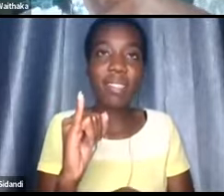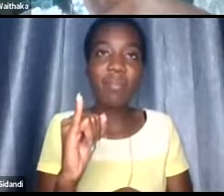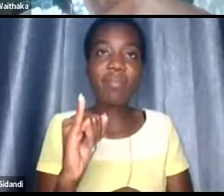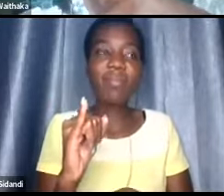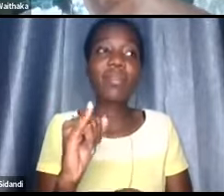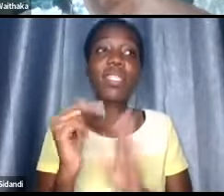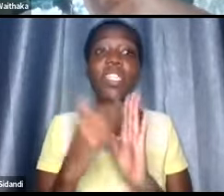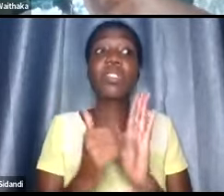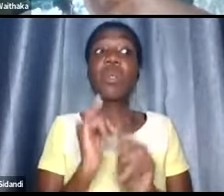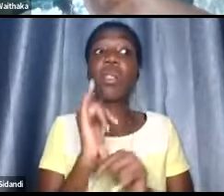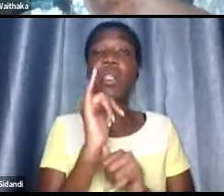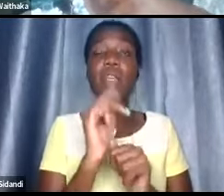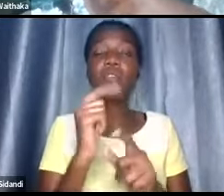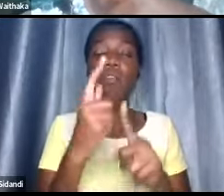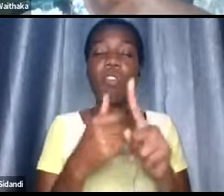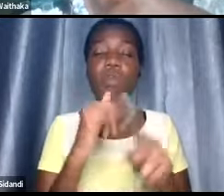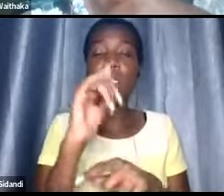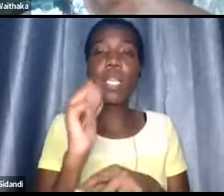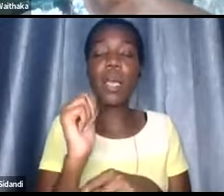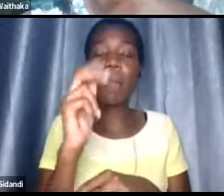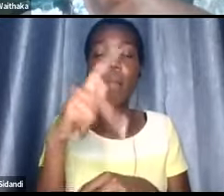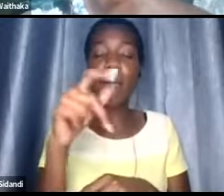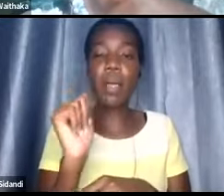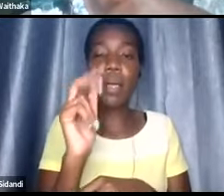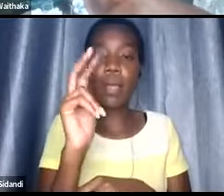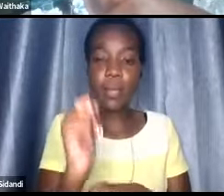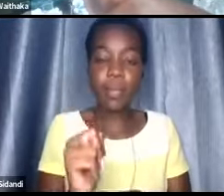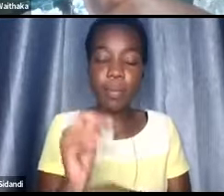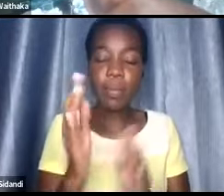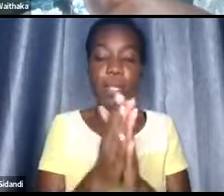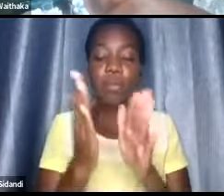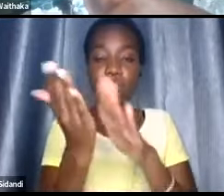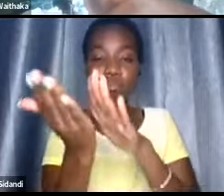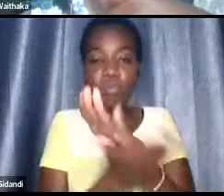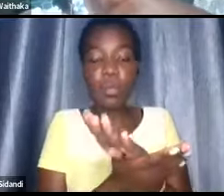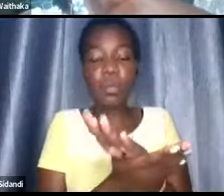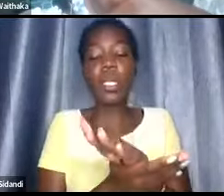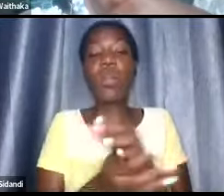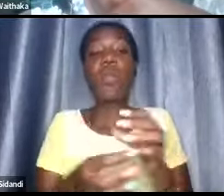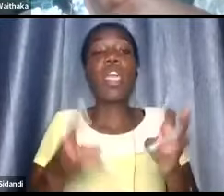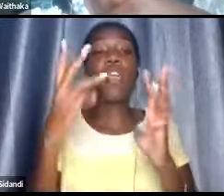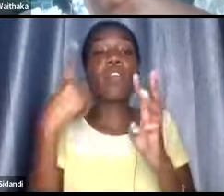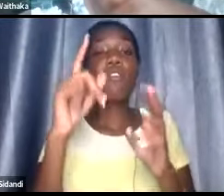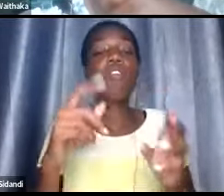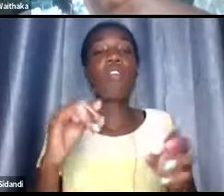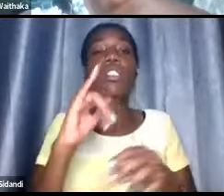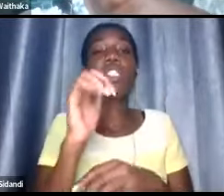ancient Japanese philosophy that has enveloped the way the Japanese people live.